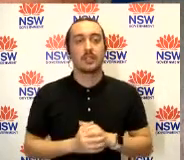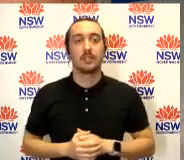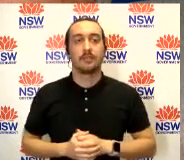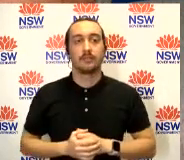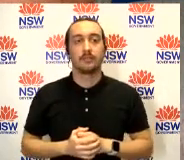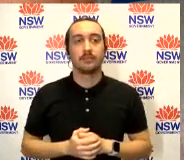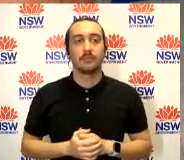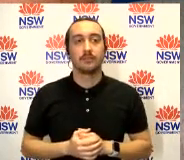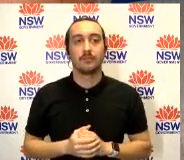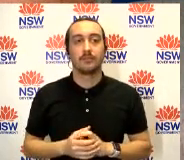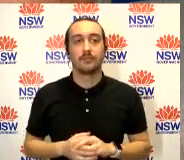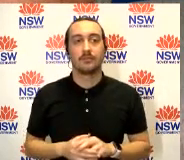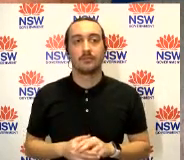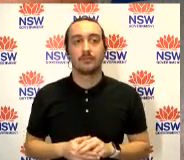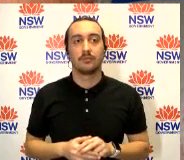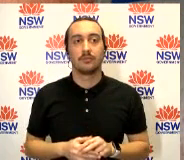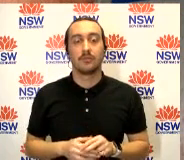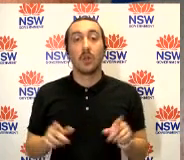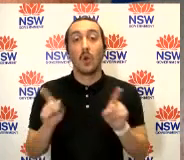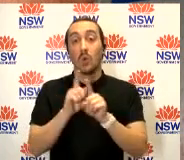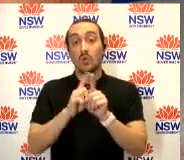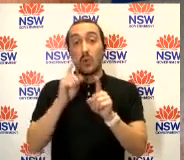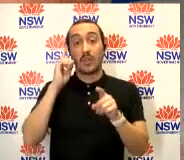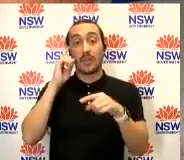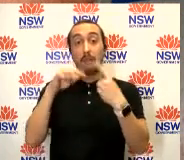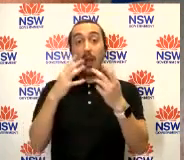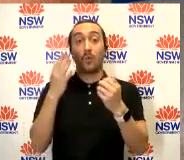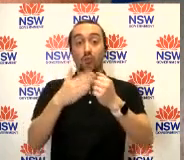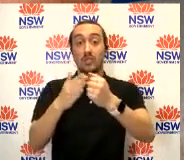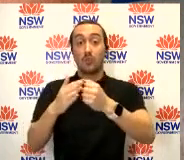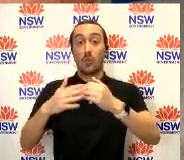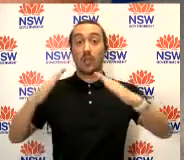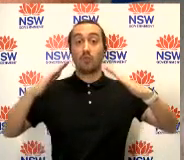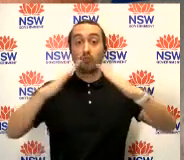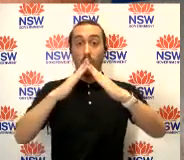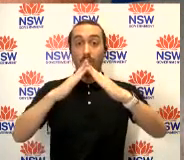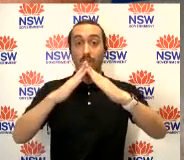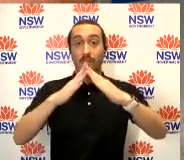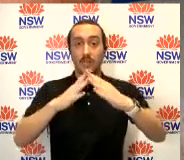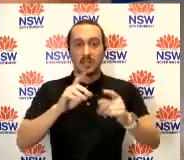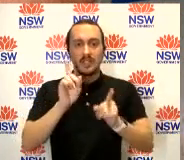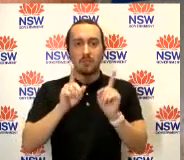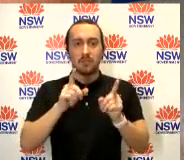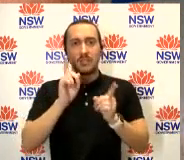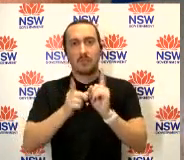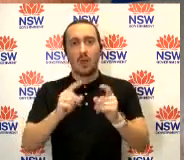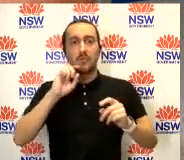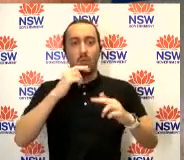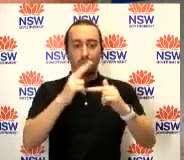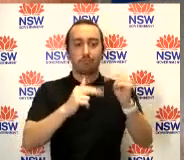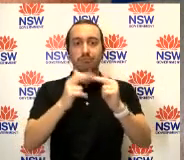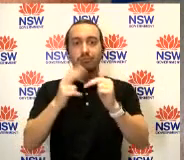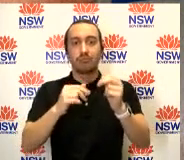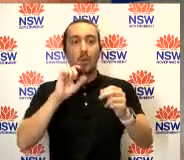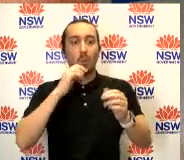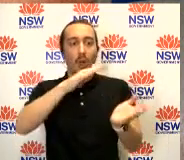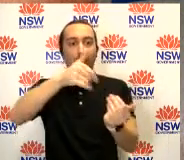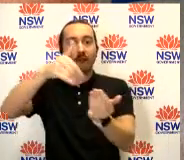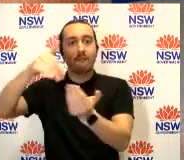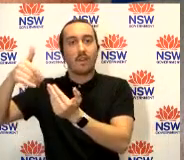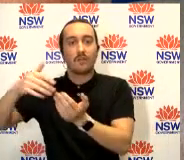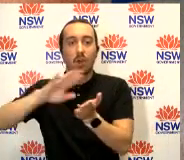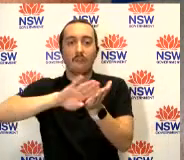out. So now you've got the problem of falling through the roof, which, as we said earlier, that's far more common from our incident point of view than the edge. Yeah, so